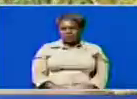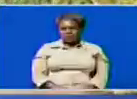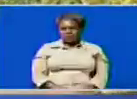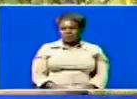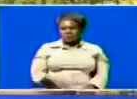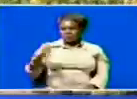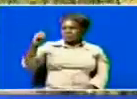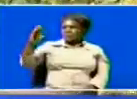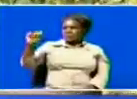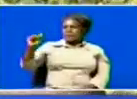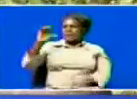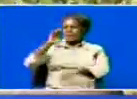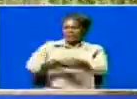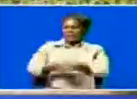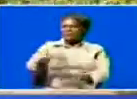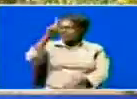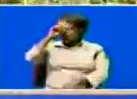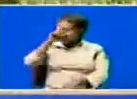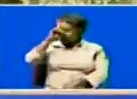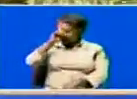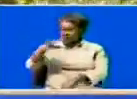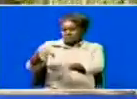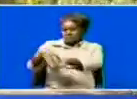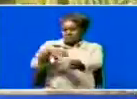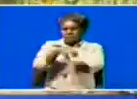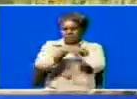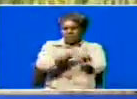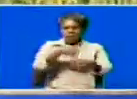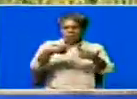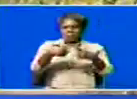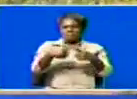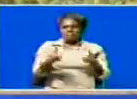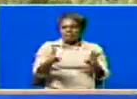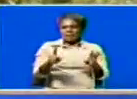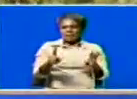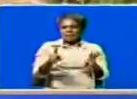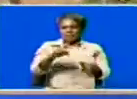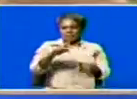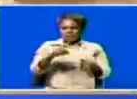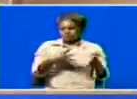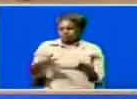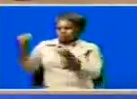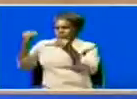The MCA sustained serious injuries, but as it were, he got up and ran for his life.